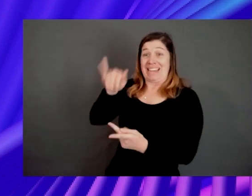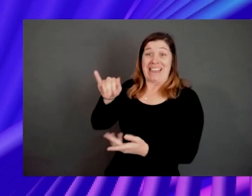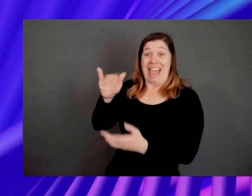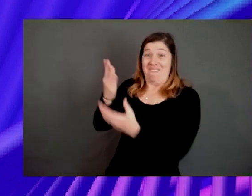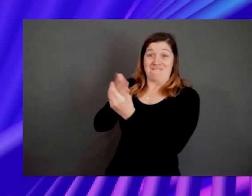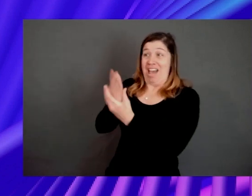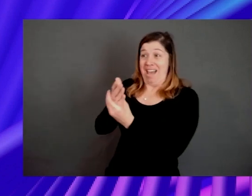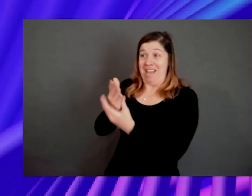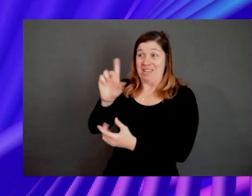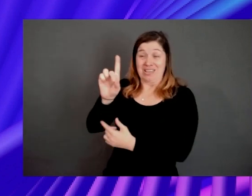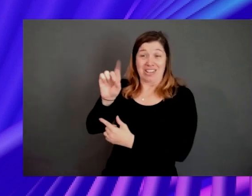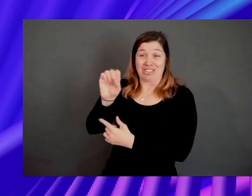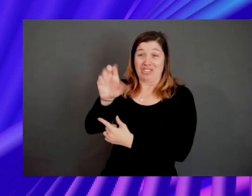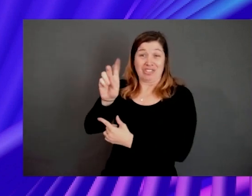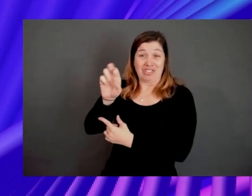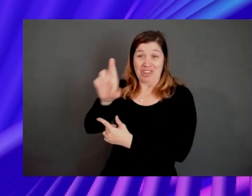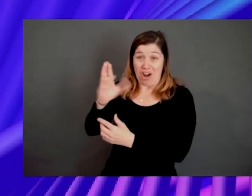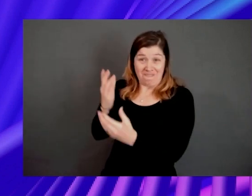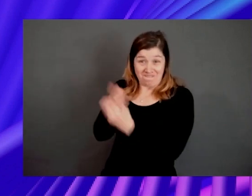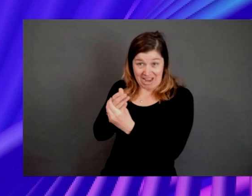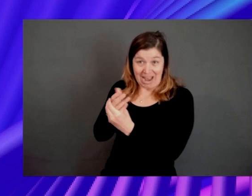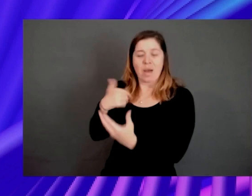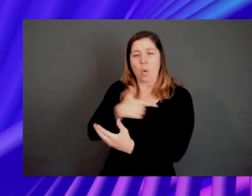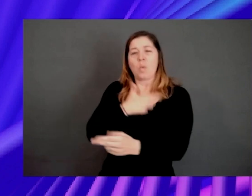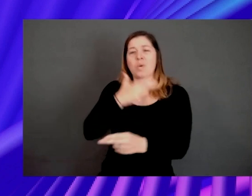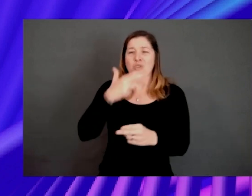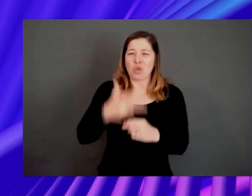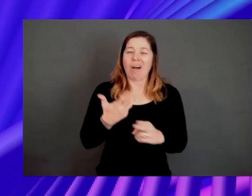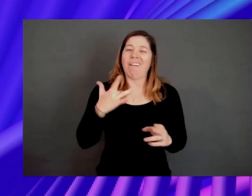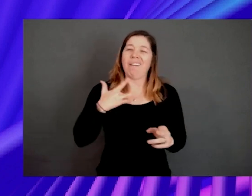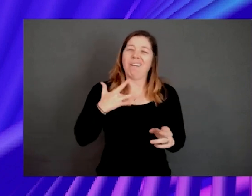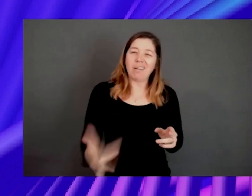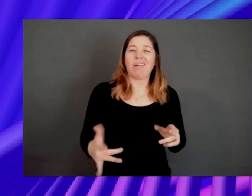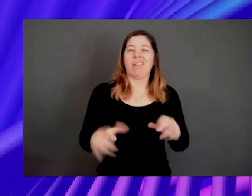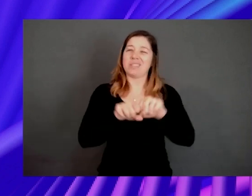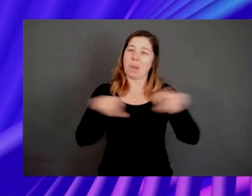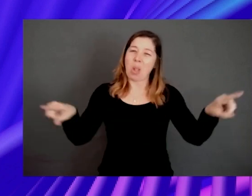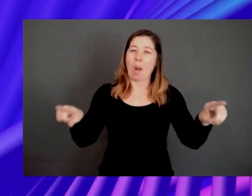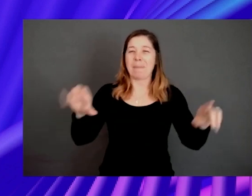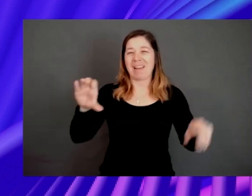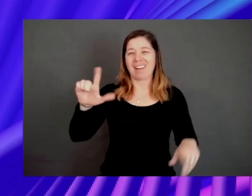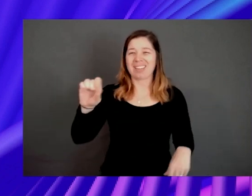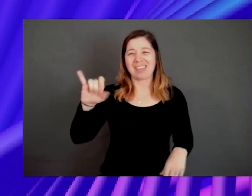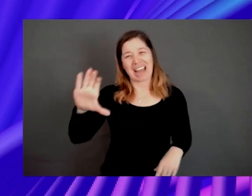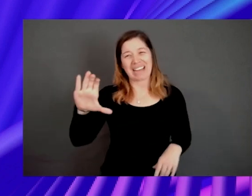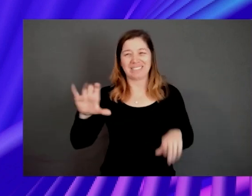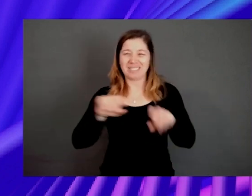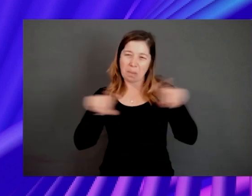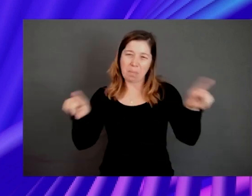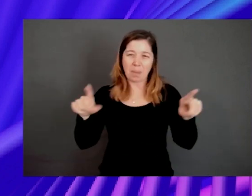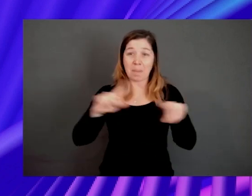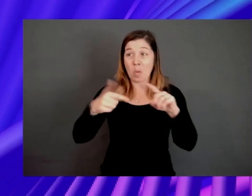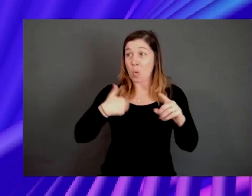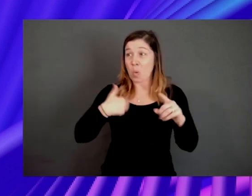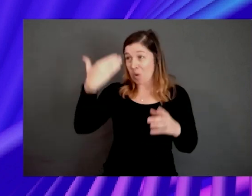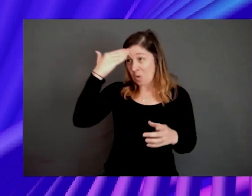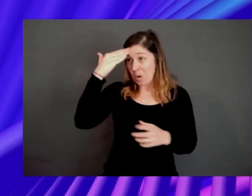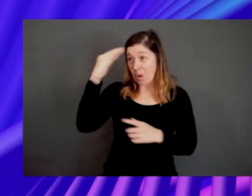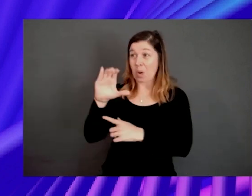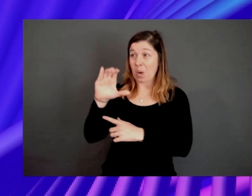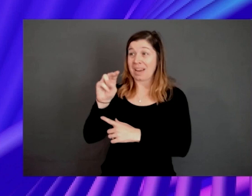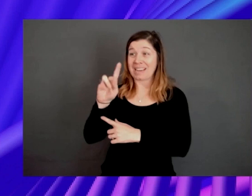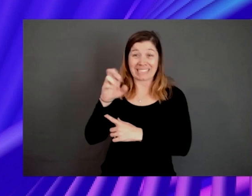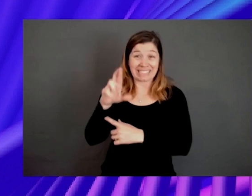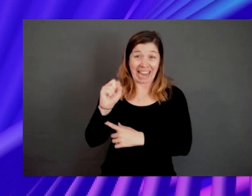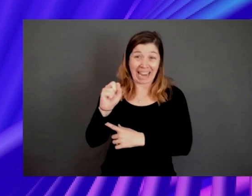a classic deployment and list like Beanstalk or something like that. But again, we know containers are very popular. A lot of people are trying to figure